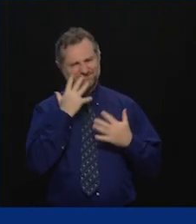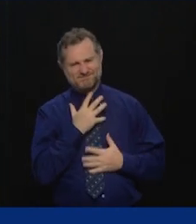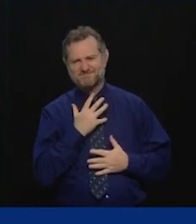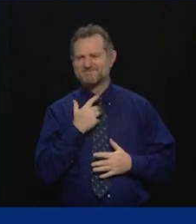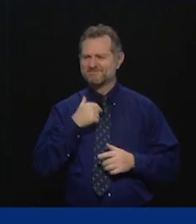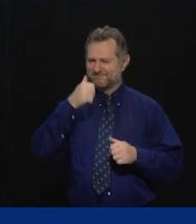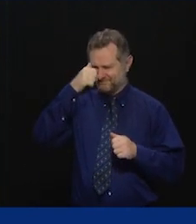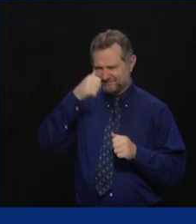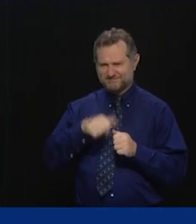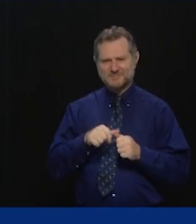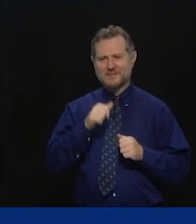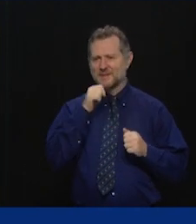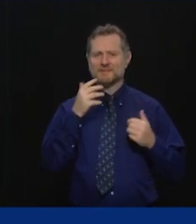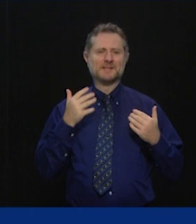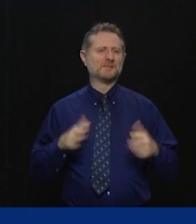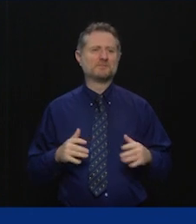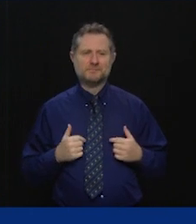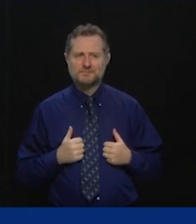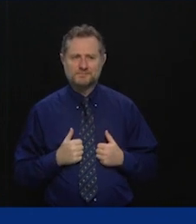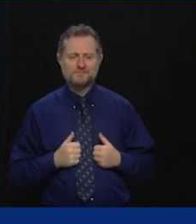yet.